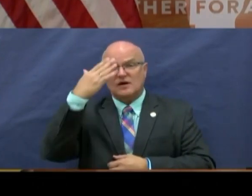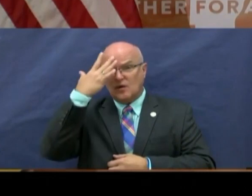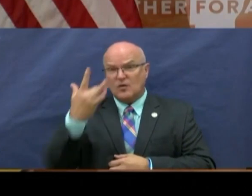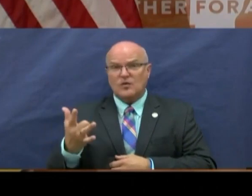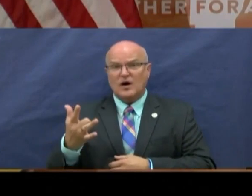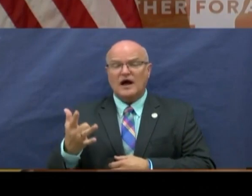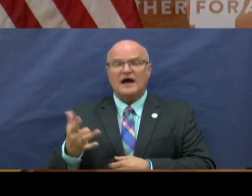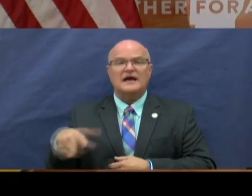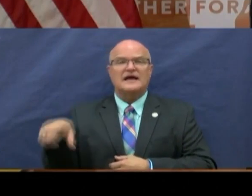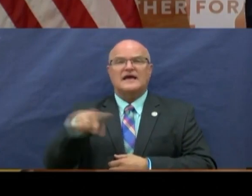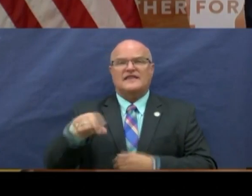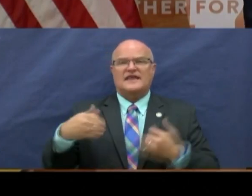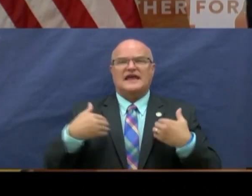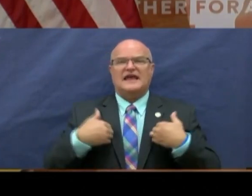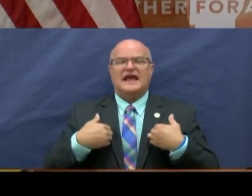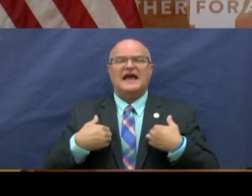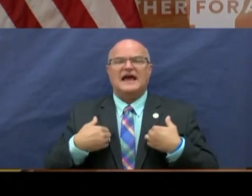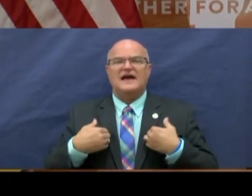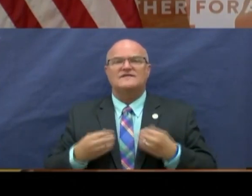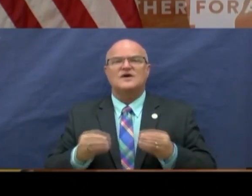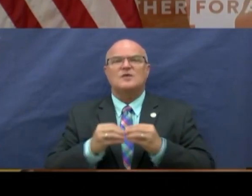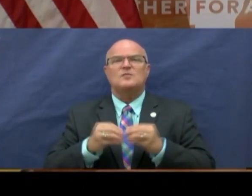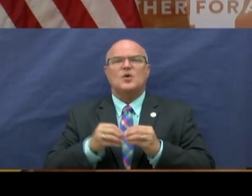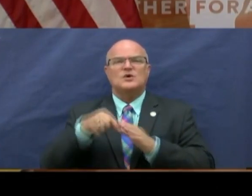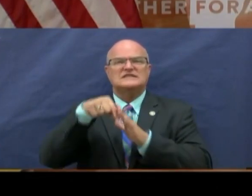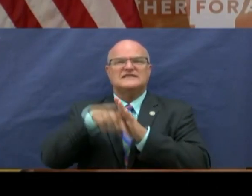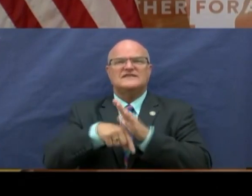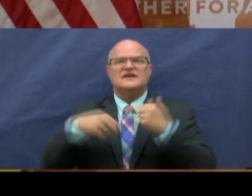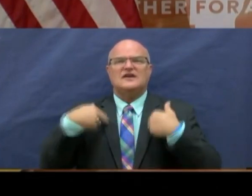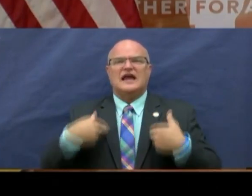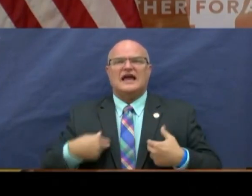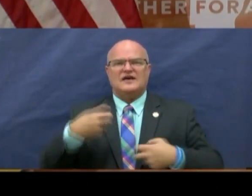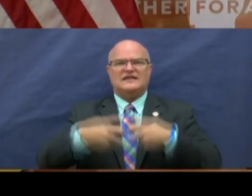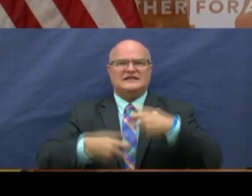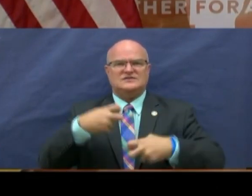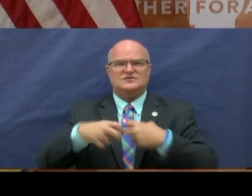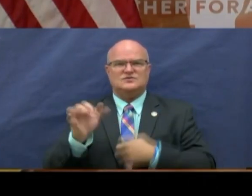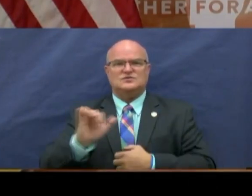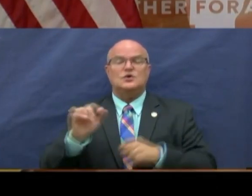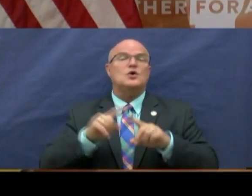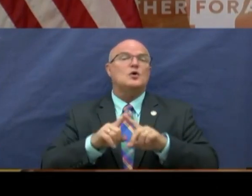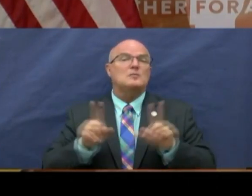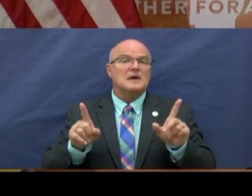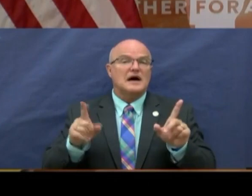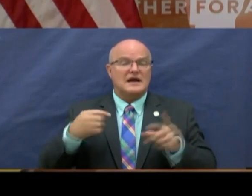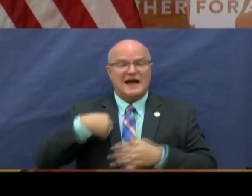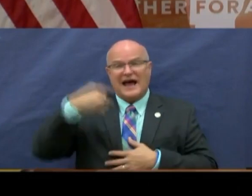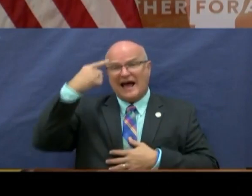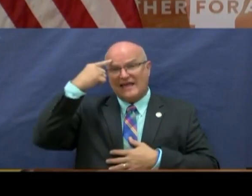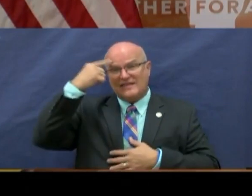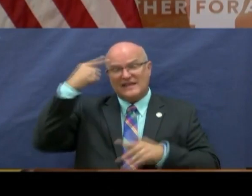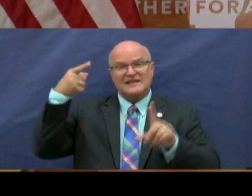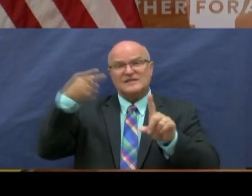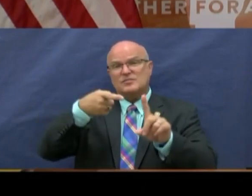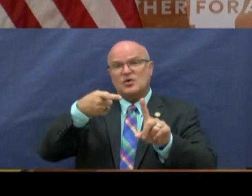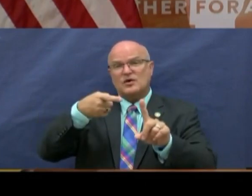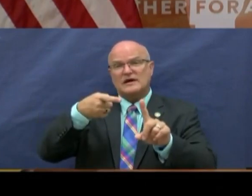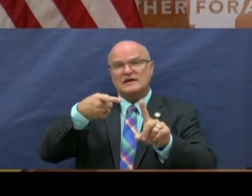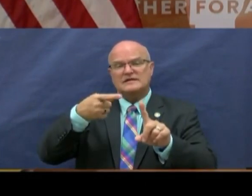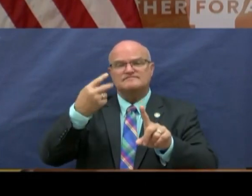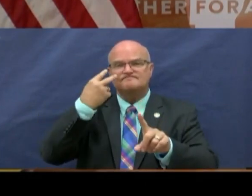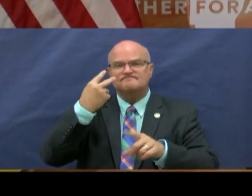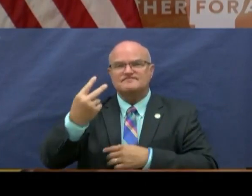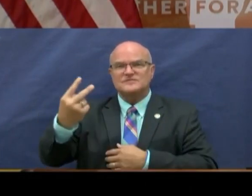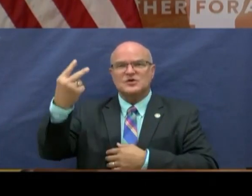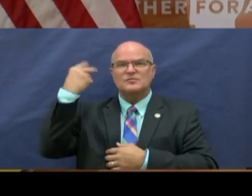because they have even more severe health issues. But I think the point is that if you look back in